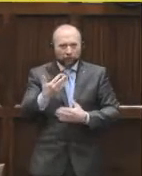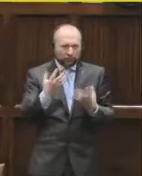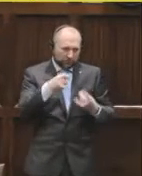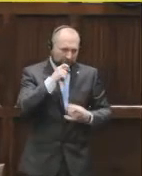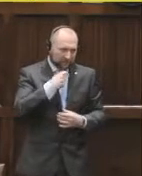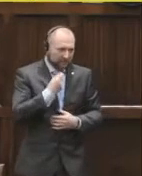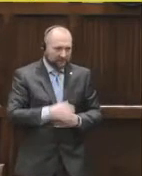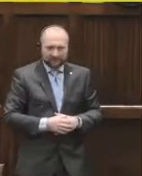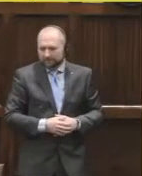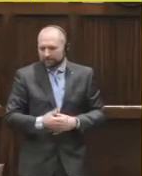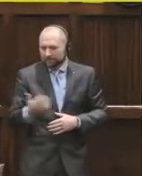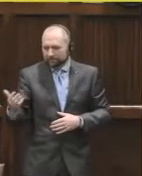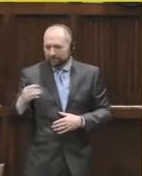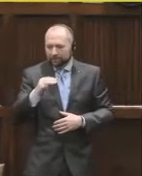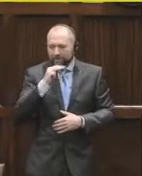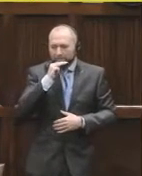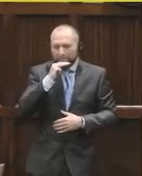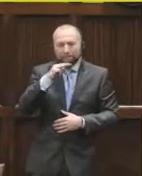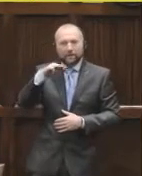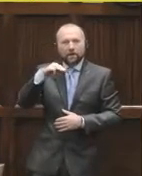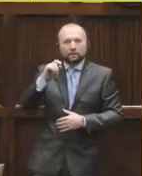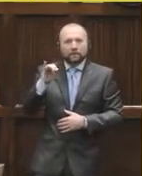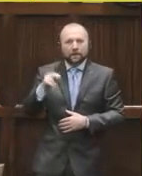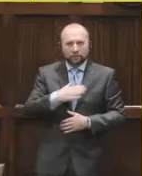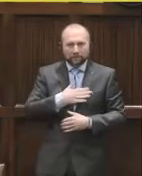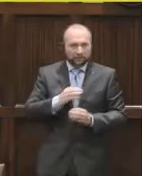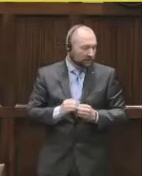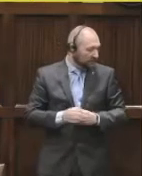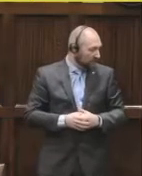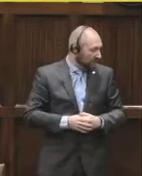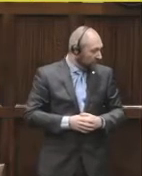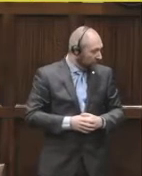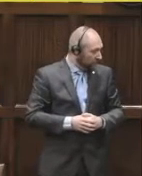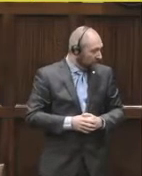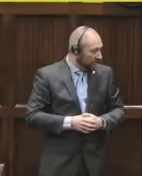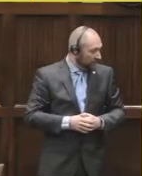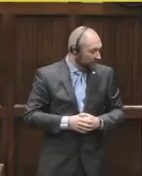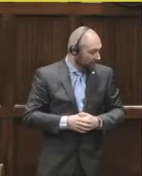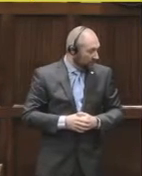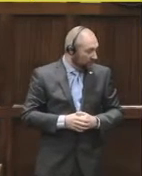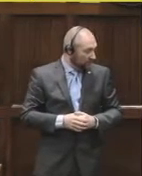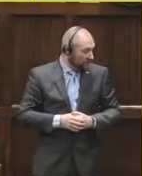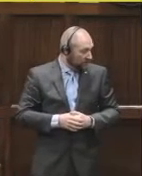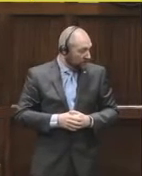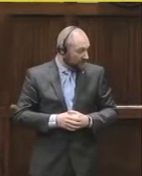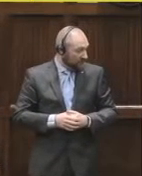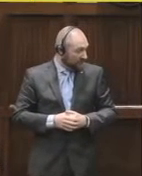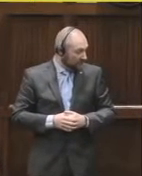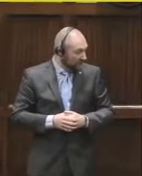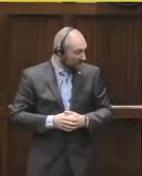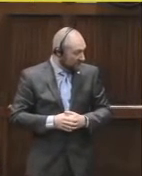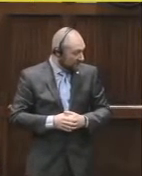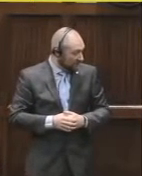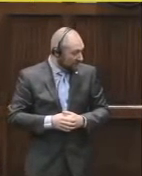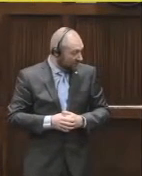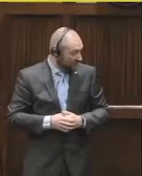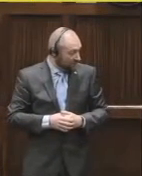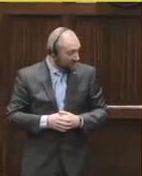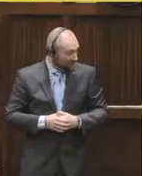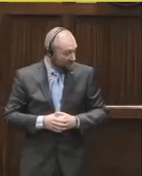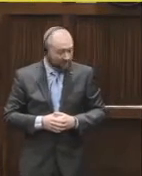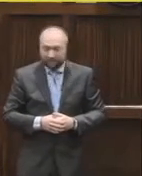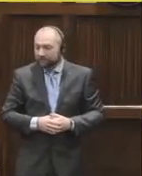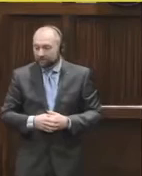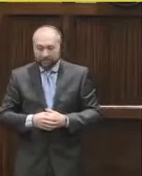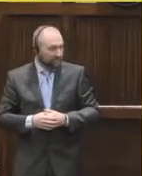Deputy Micheál Martin, you want to make a contribution, I think, before I call the Minister to respond. I appreciate the opportunity, if I could. And